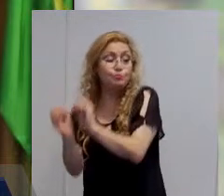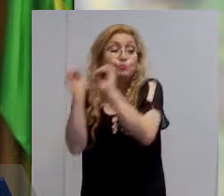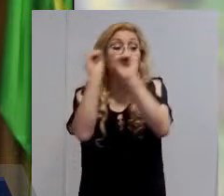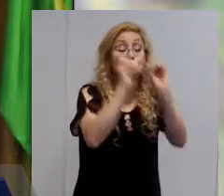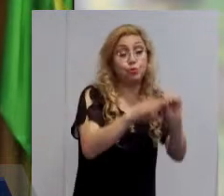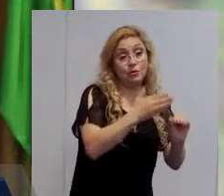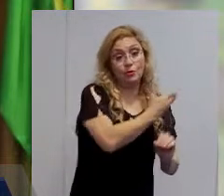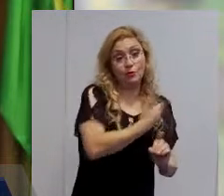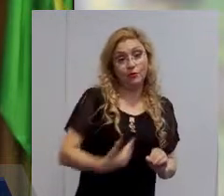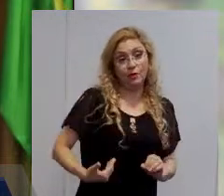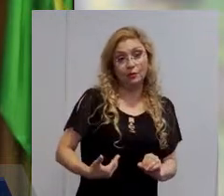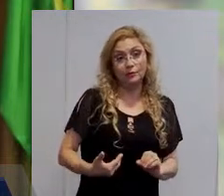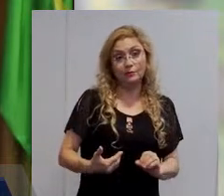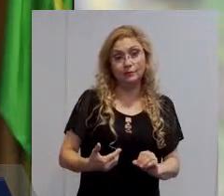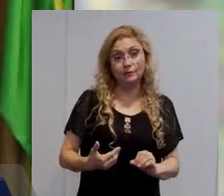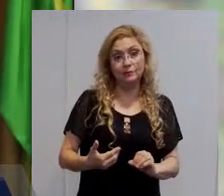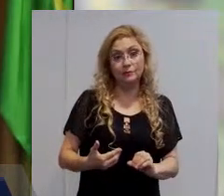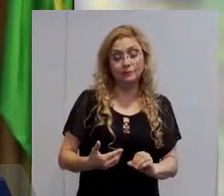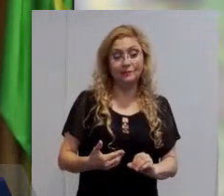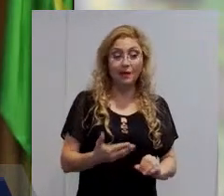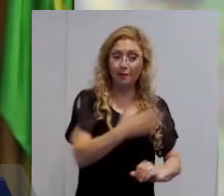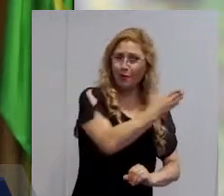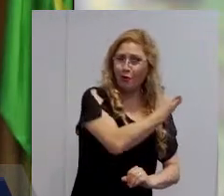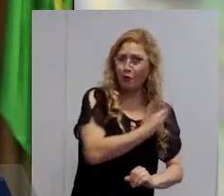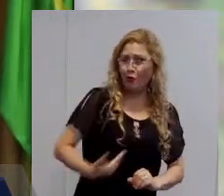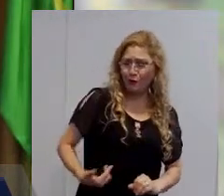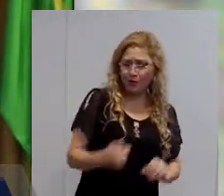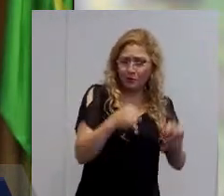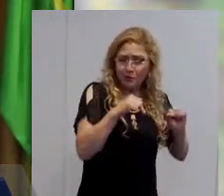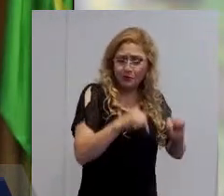and the parties change the governments.